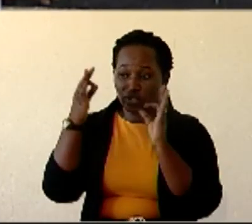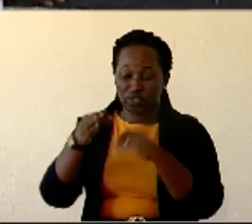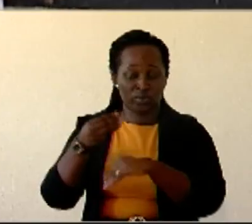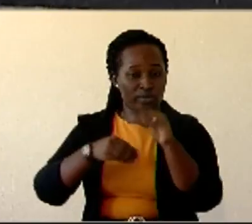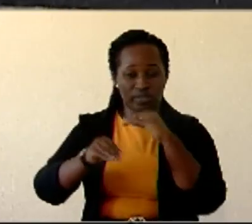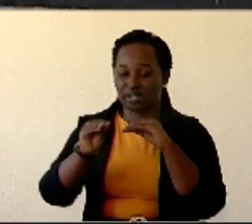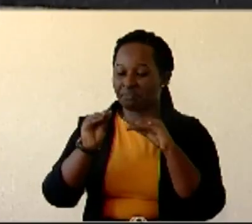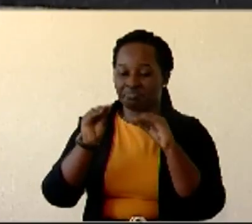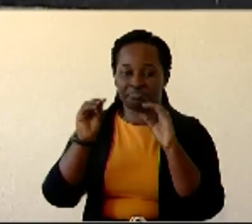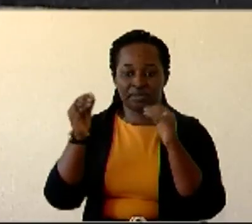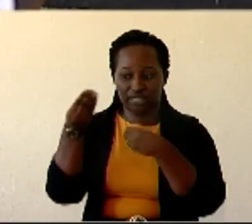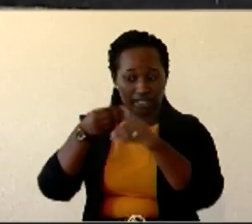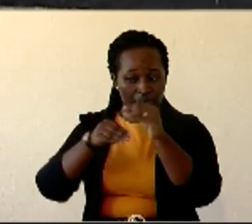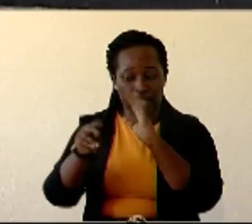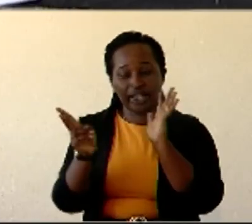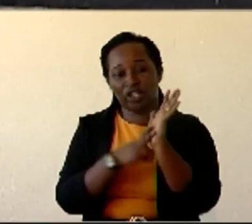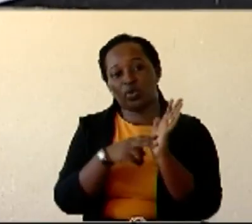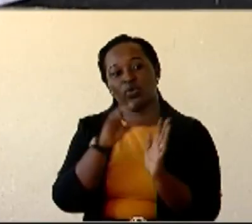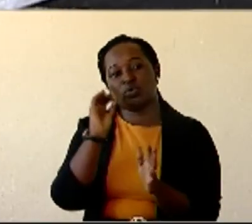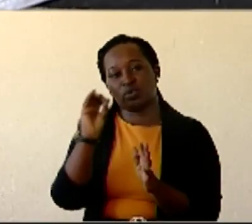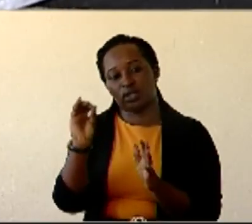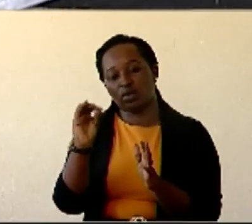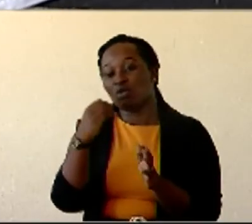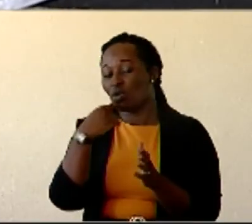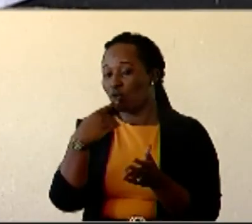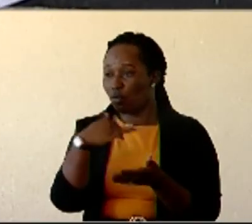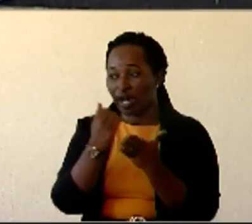be zero. If a government puts a total ban